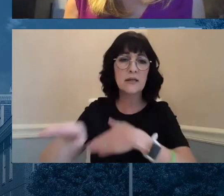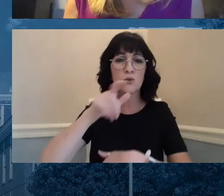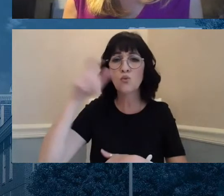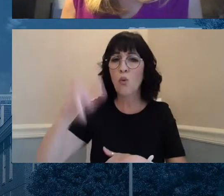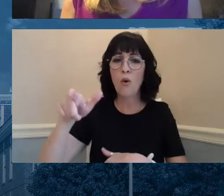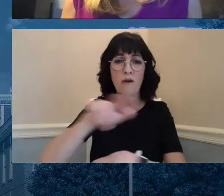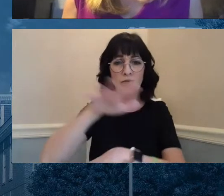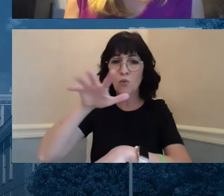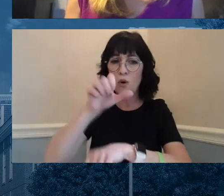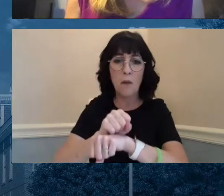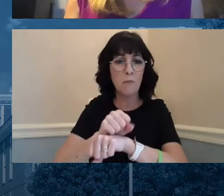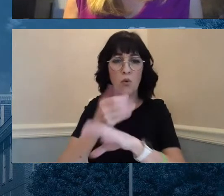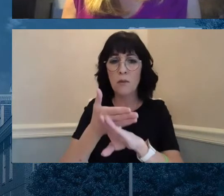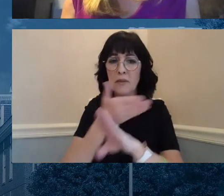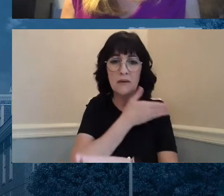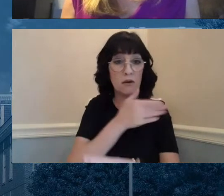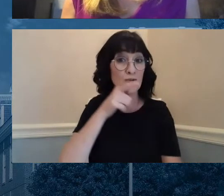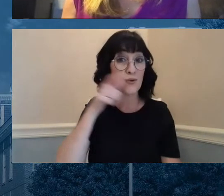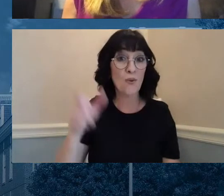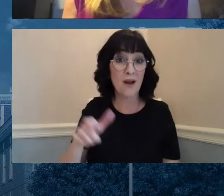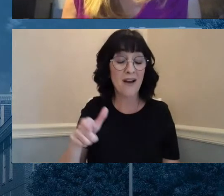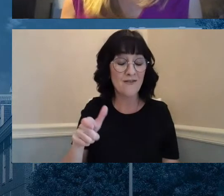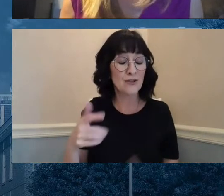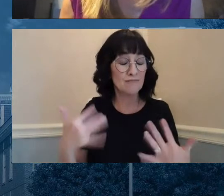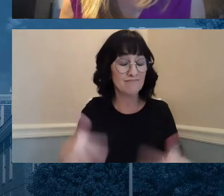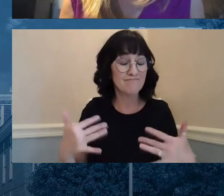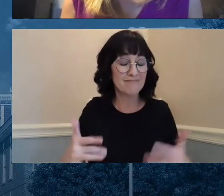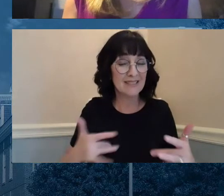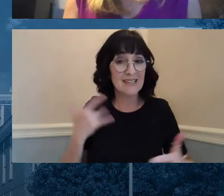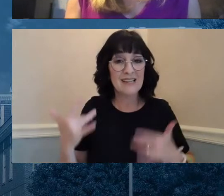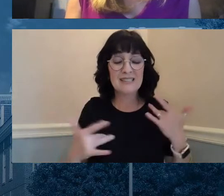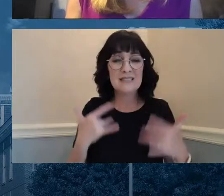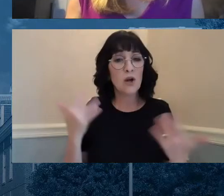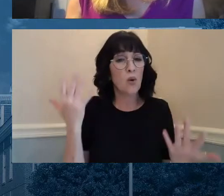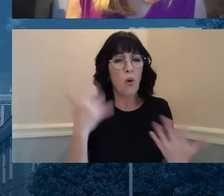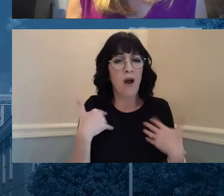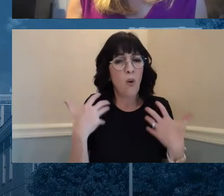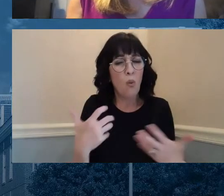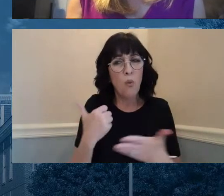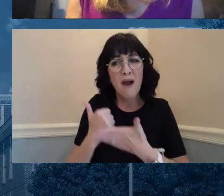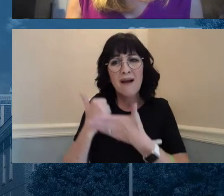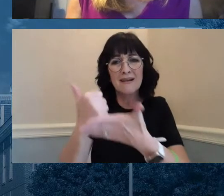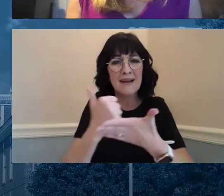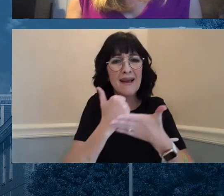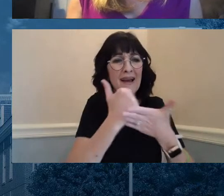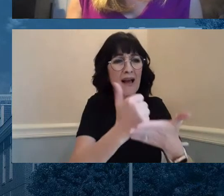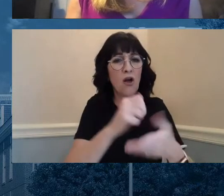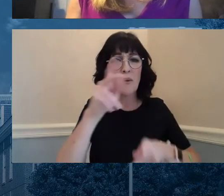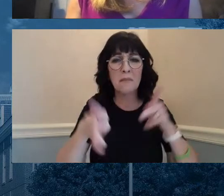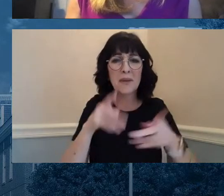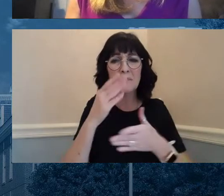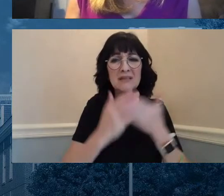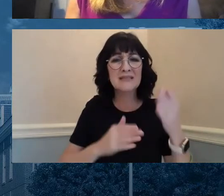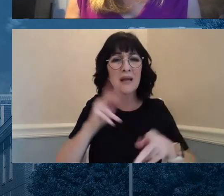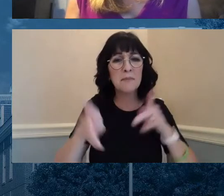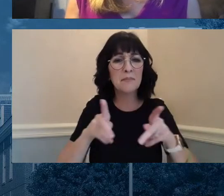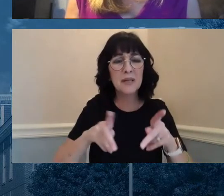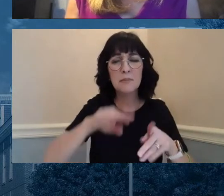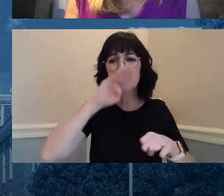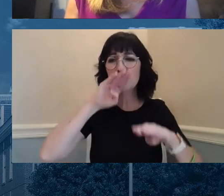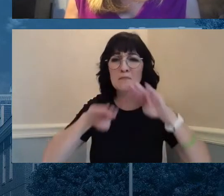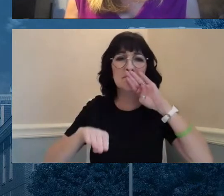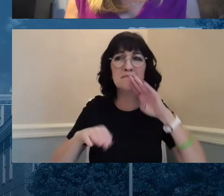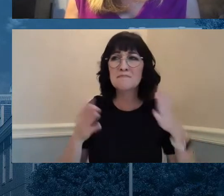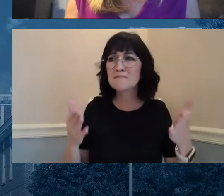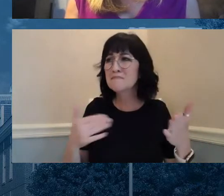as well. We're really excited about really doing anything we can to drop the barrier of making an appointment, and again, just making it